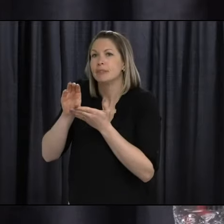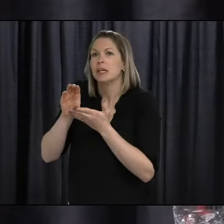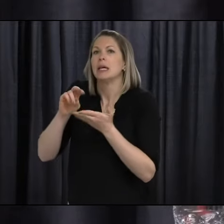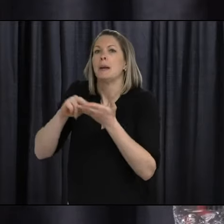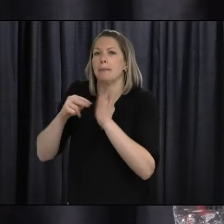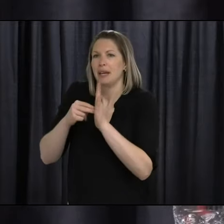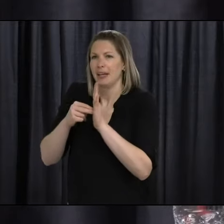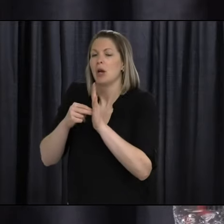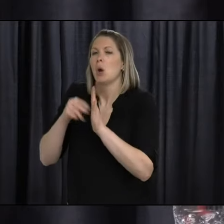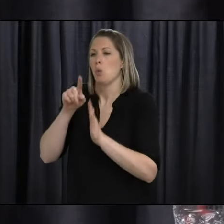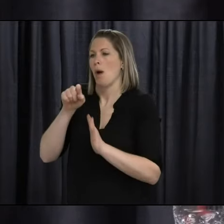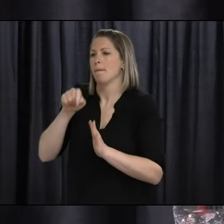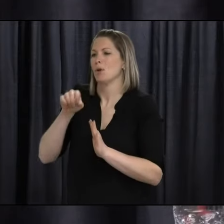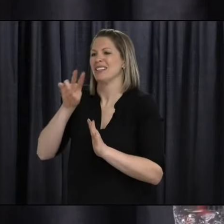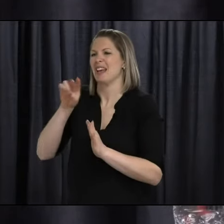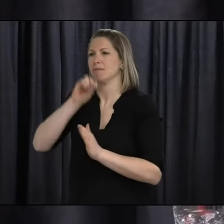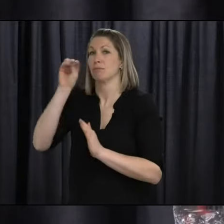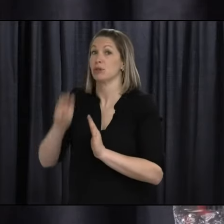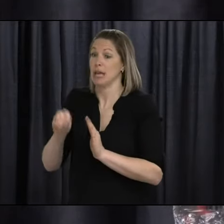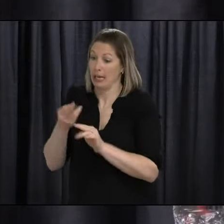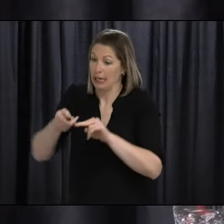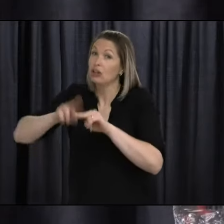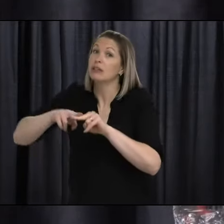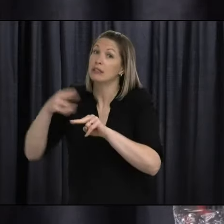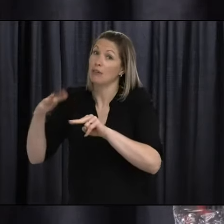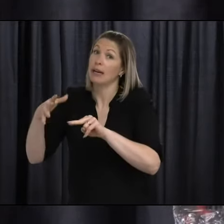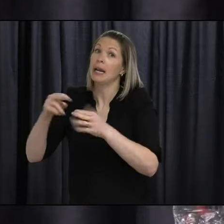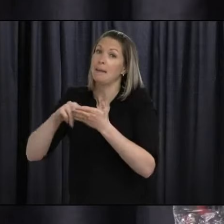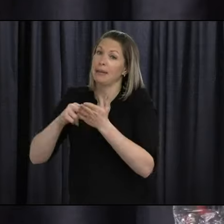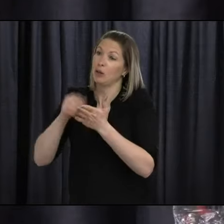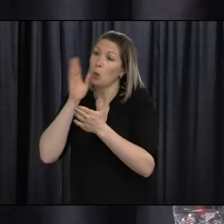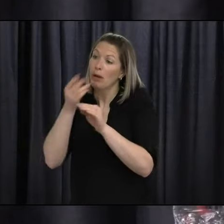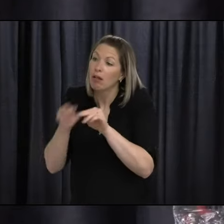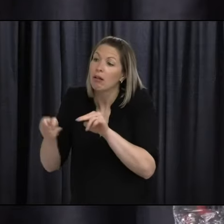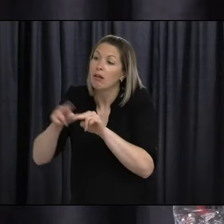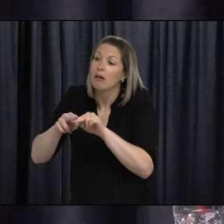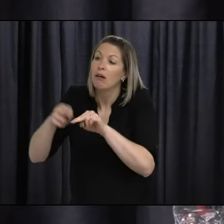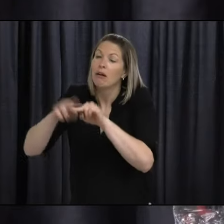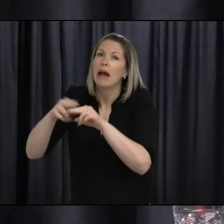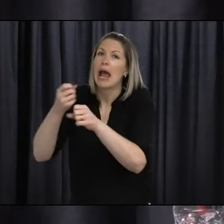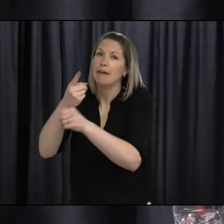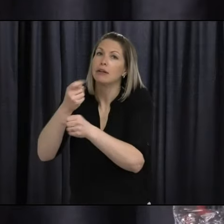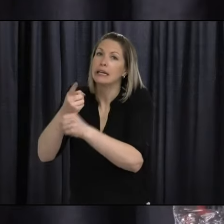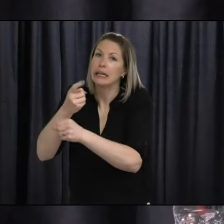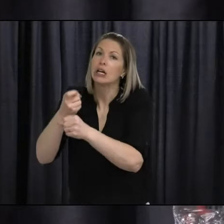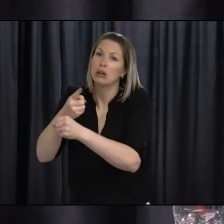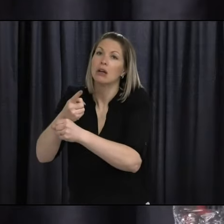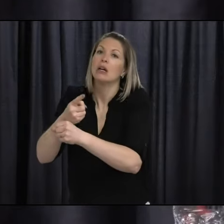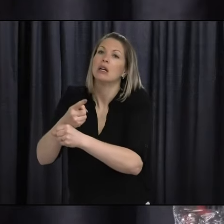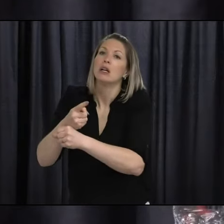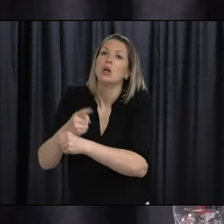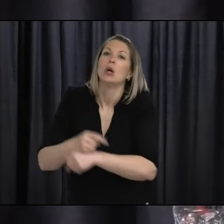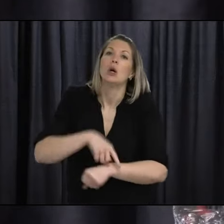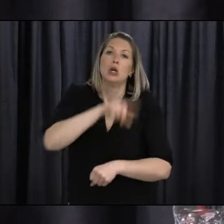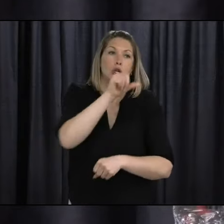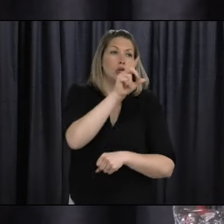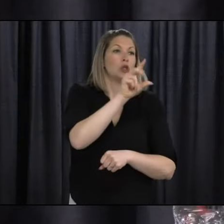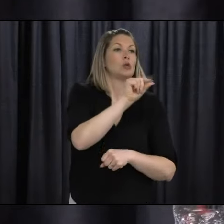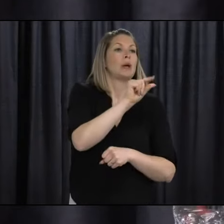that. We have actually 3 of the long-term recommendations from Towards Recovery already